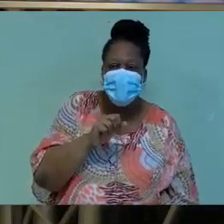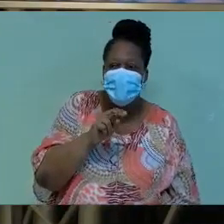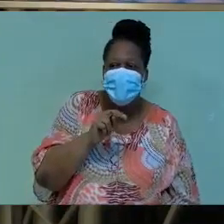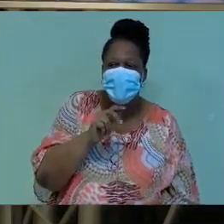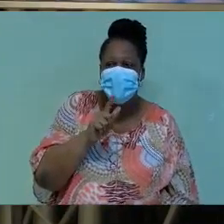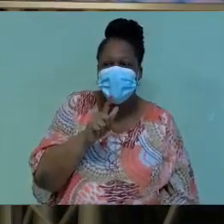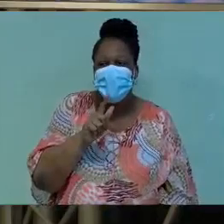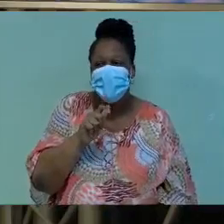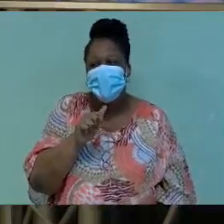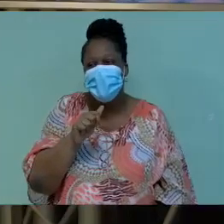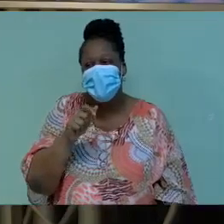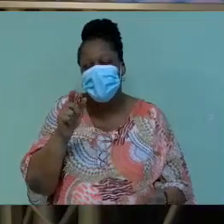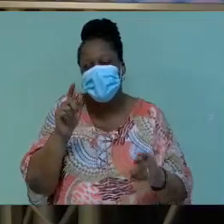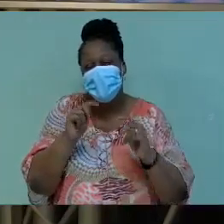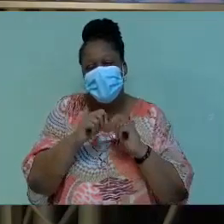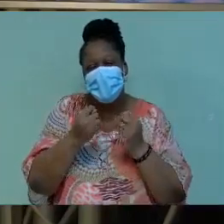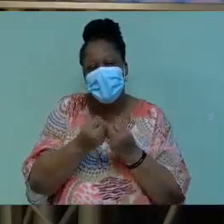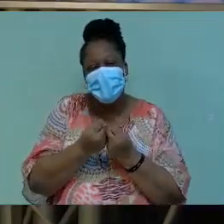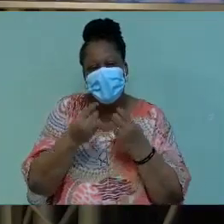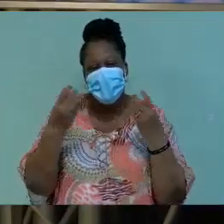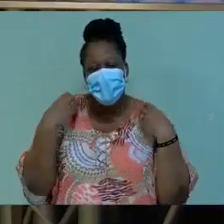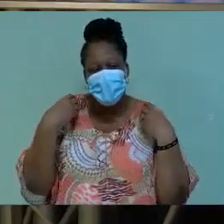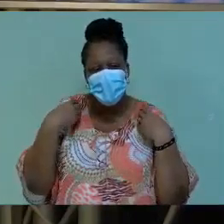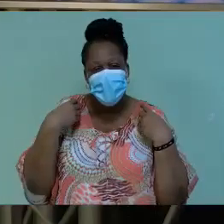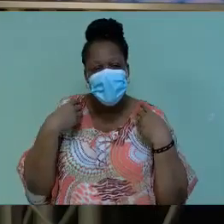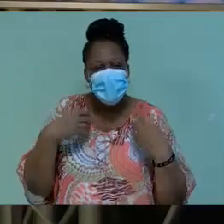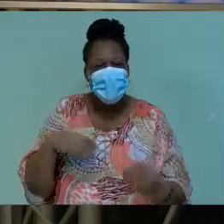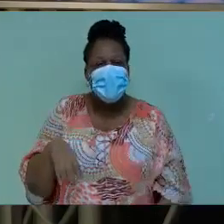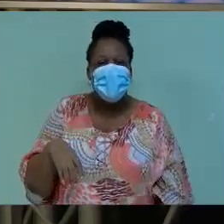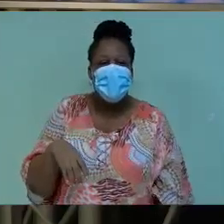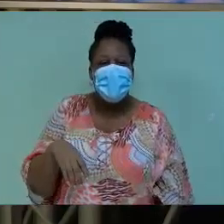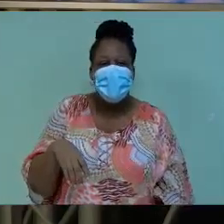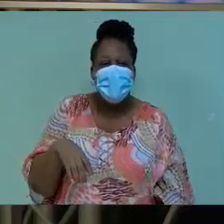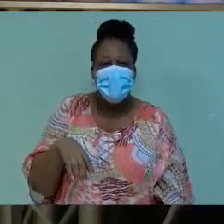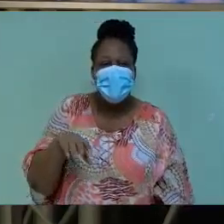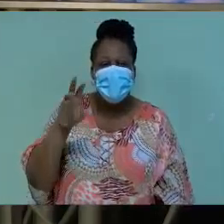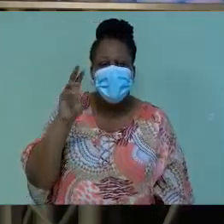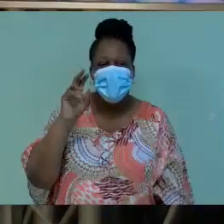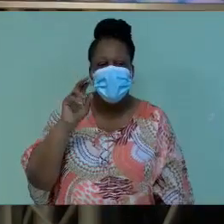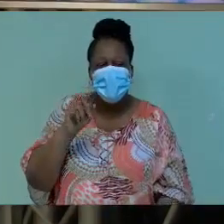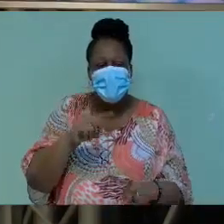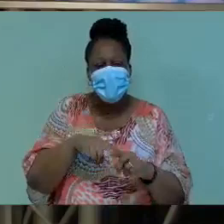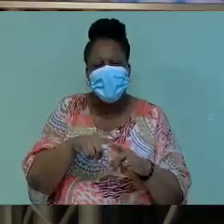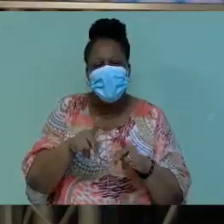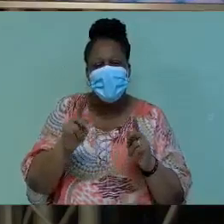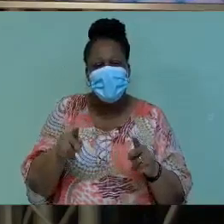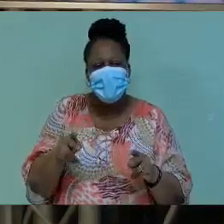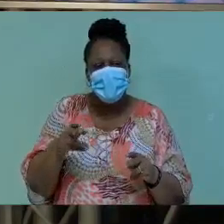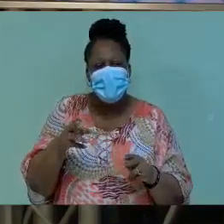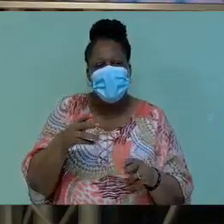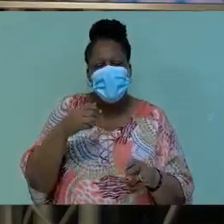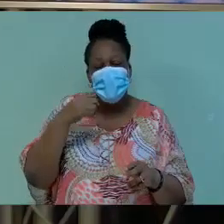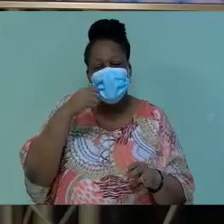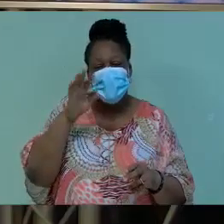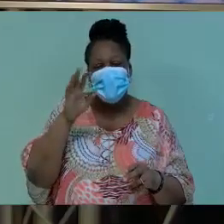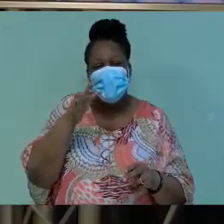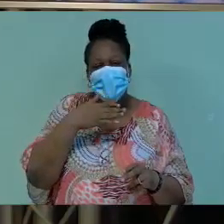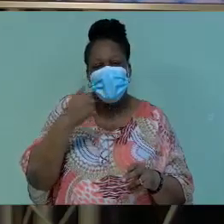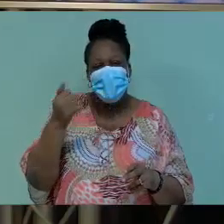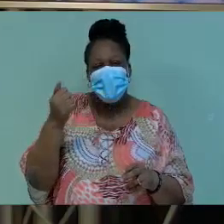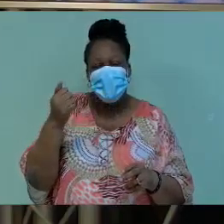National Task Force. We thank Mr. Nigel Farrell and Vesta Southwell, who are a part of